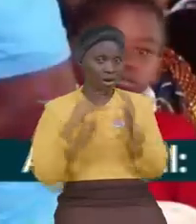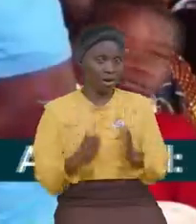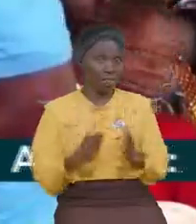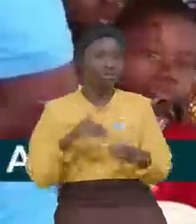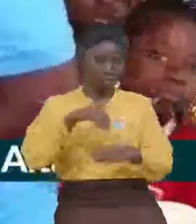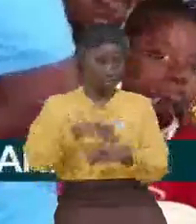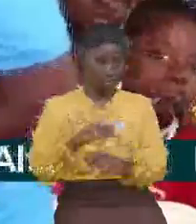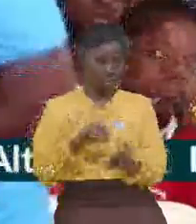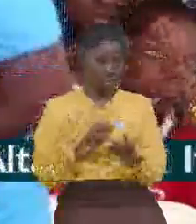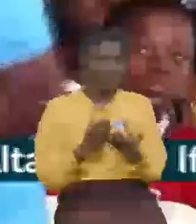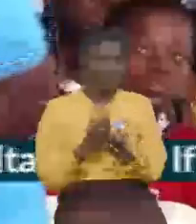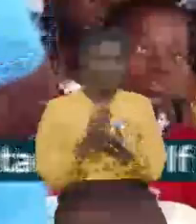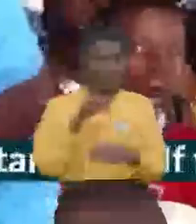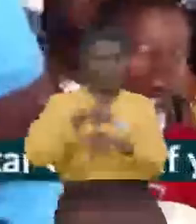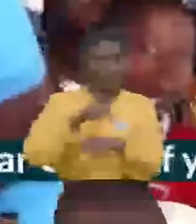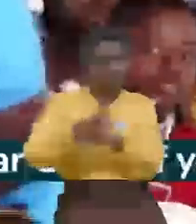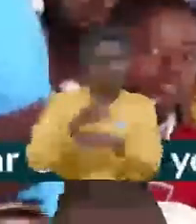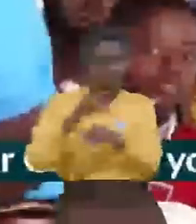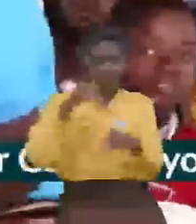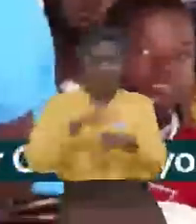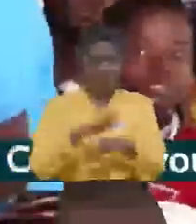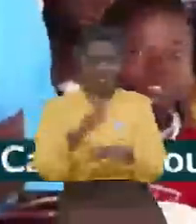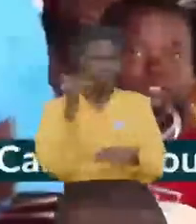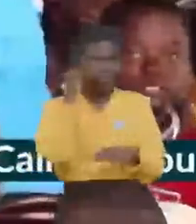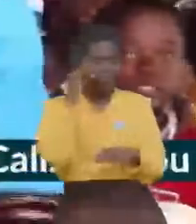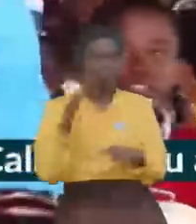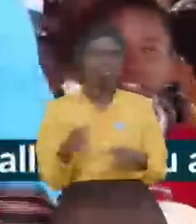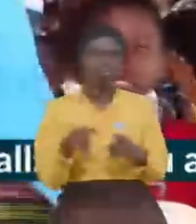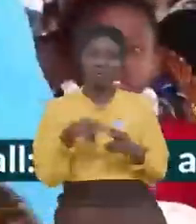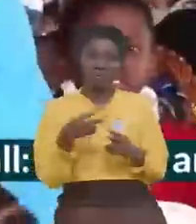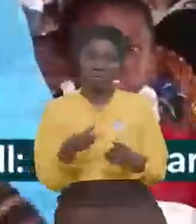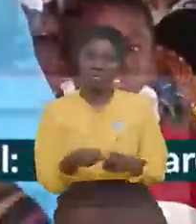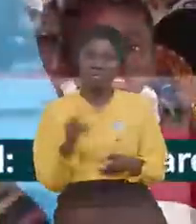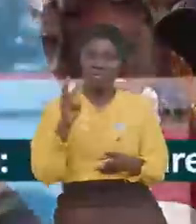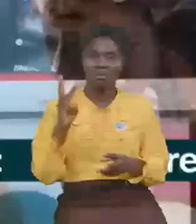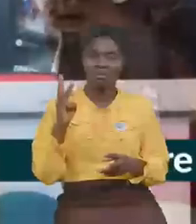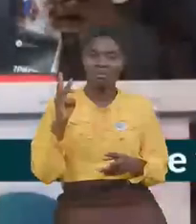or WhatsApp number plus